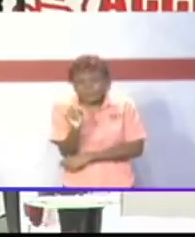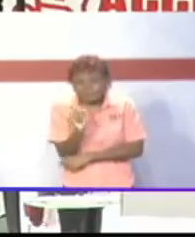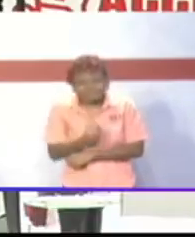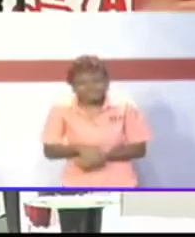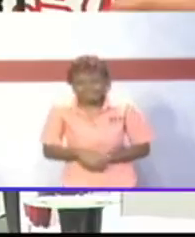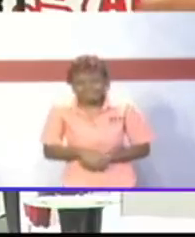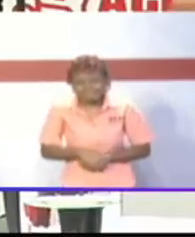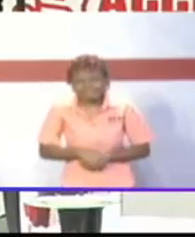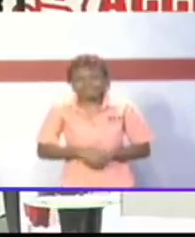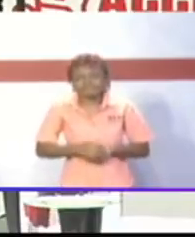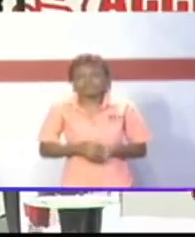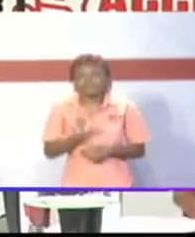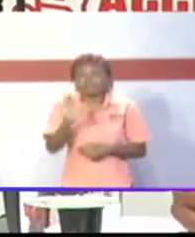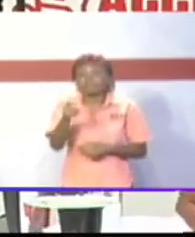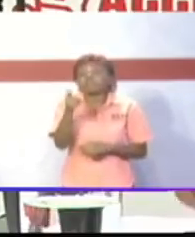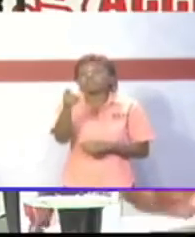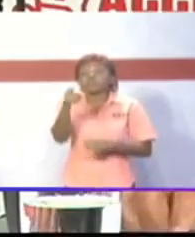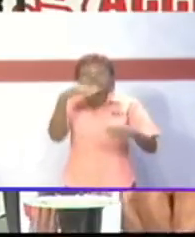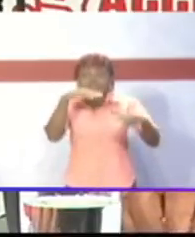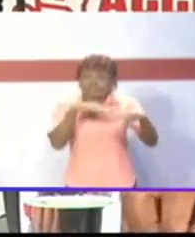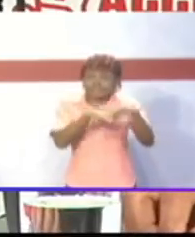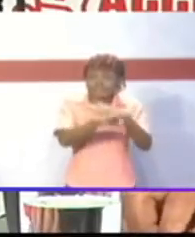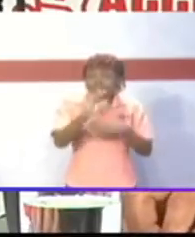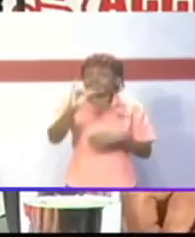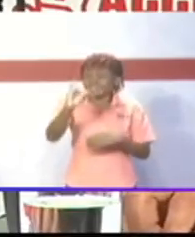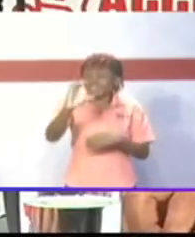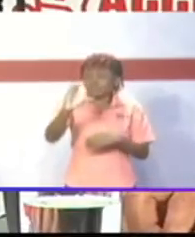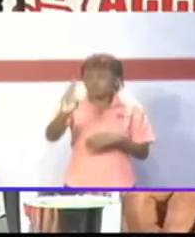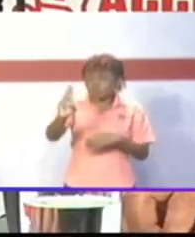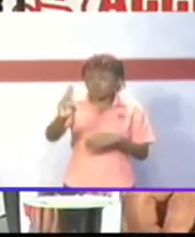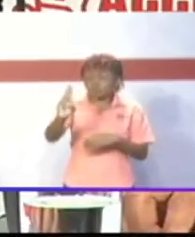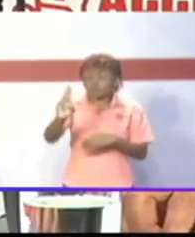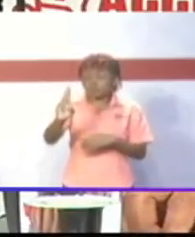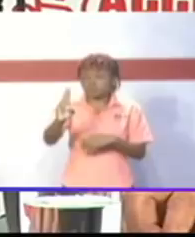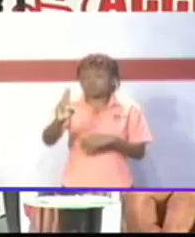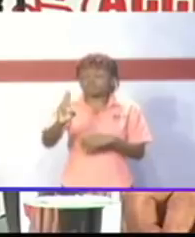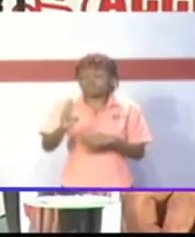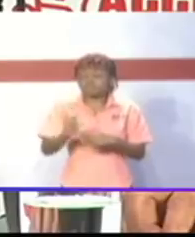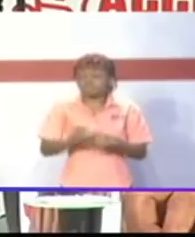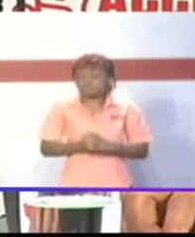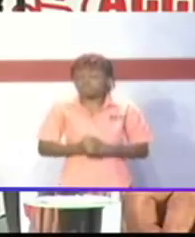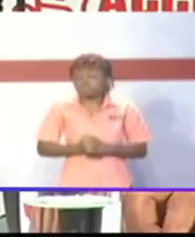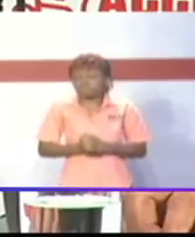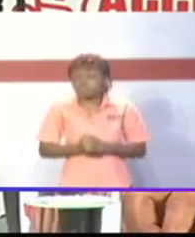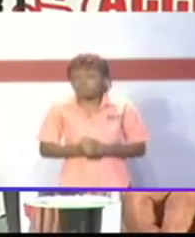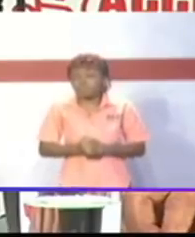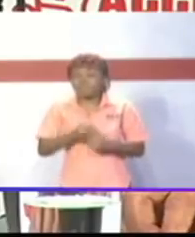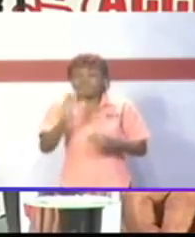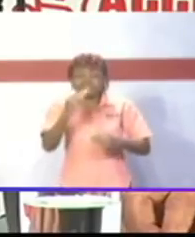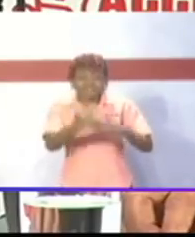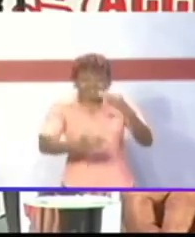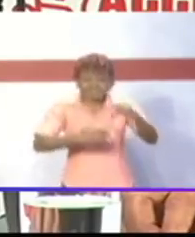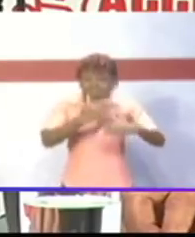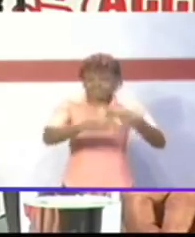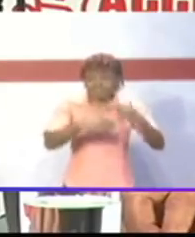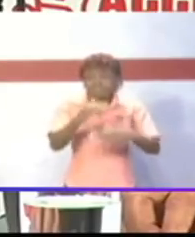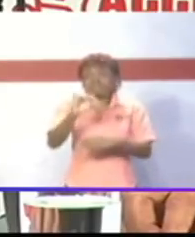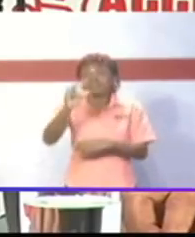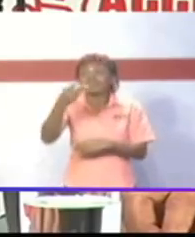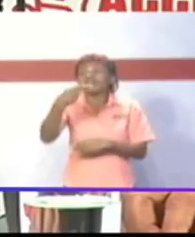not linear in that you can go to ICU, de-escalate to HDU, re-escalate to